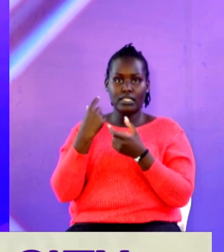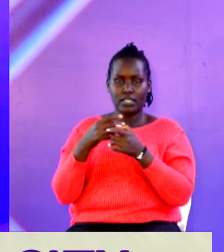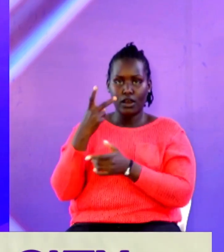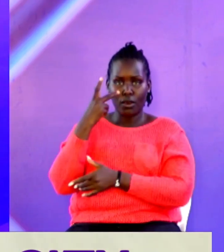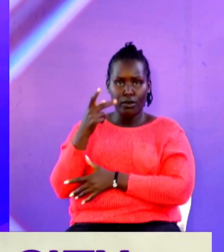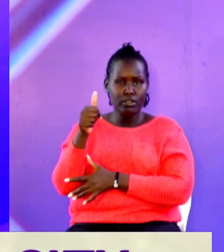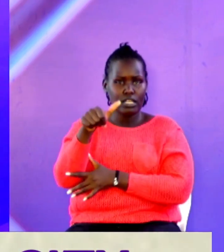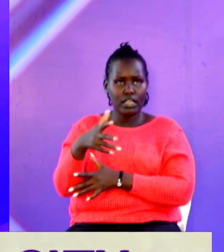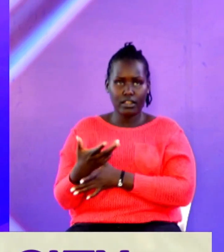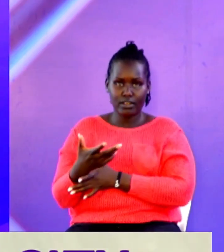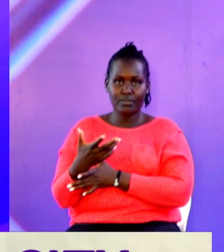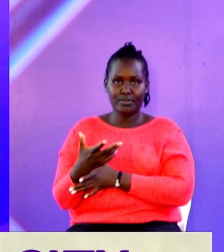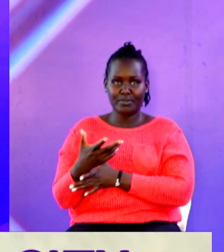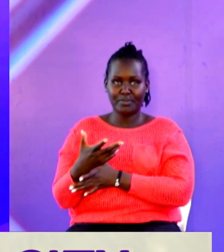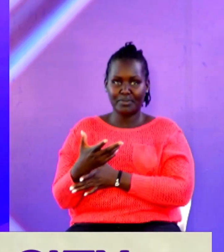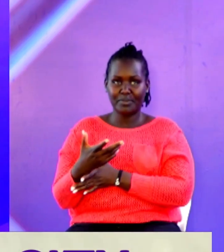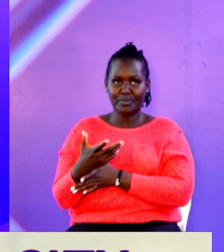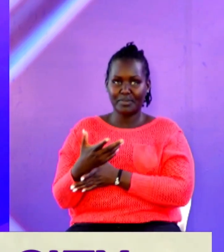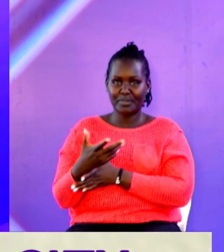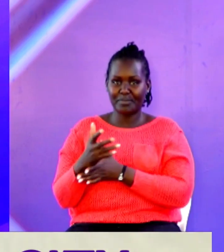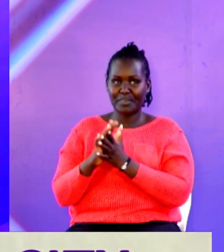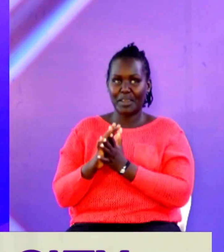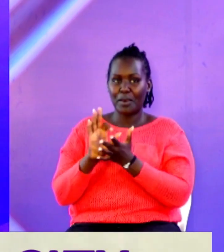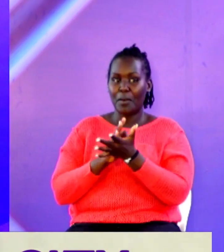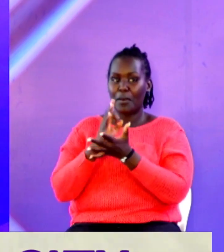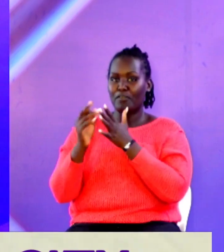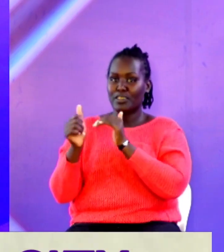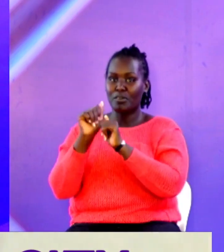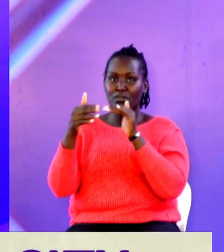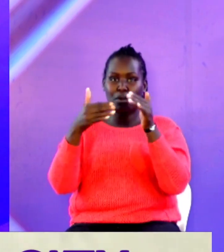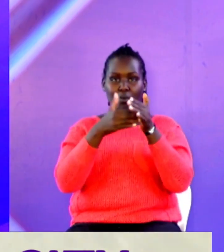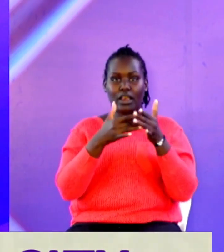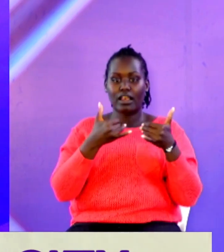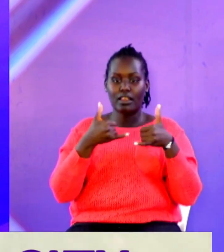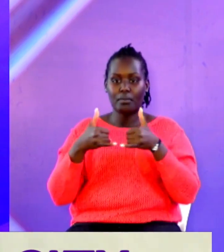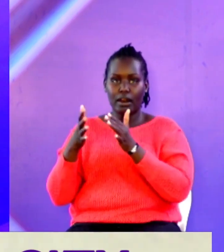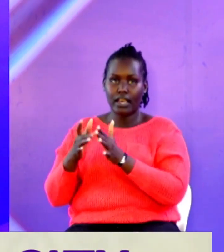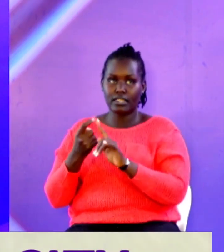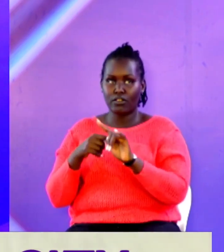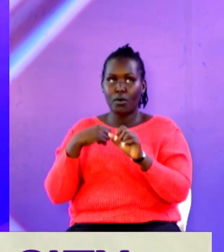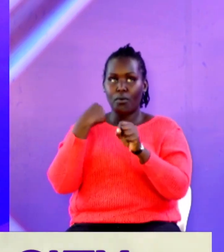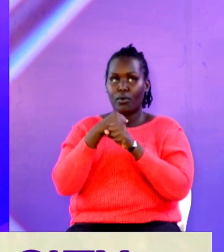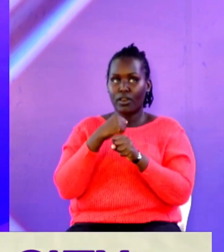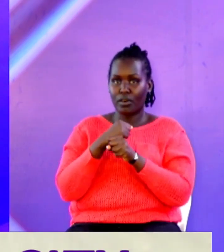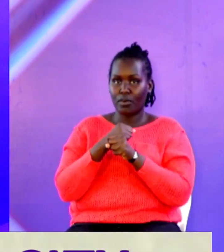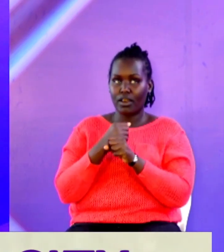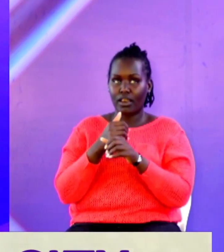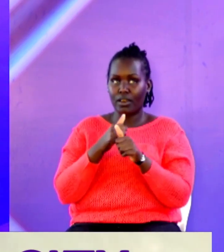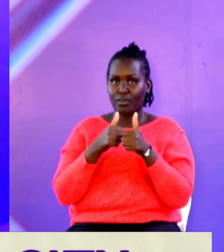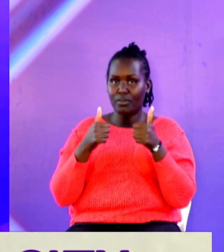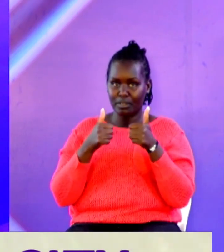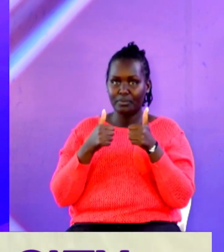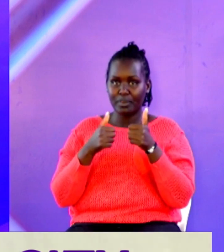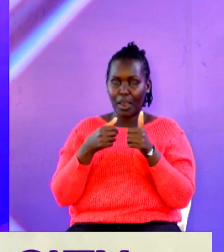see it is the funds that were hindering these players from performance? Do you see the money being